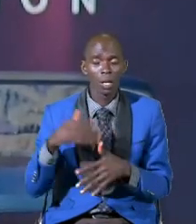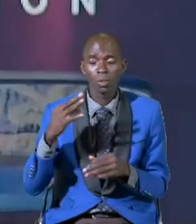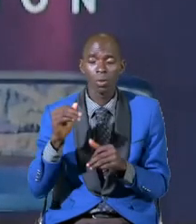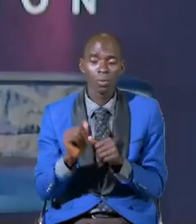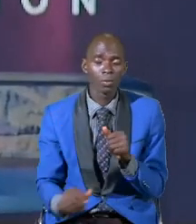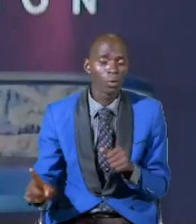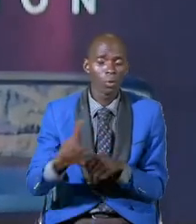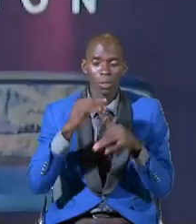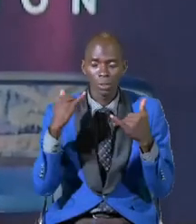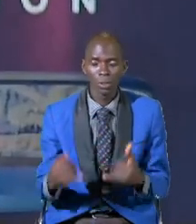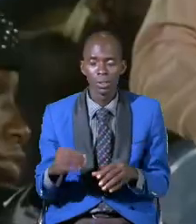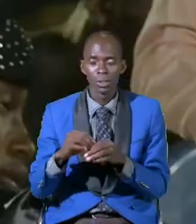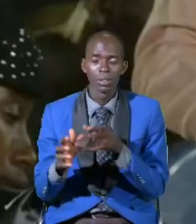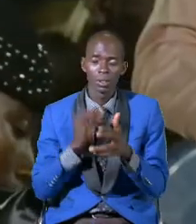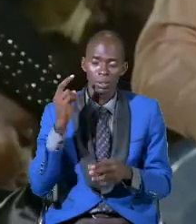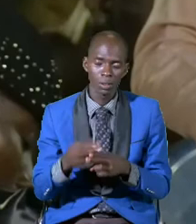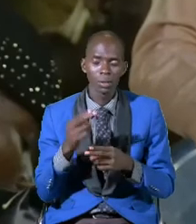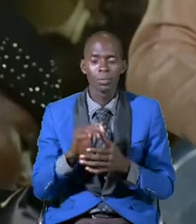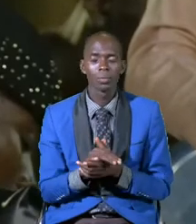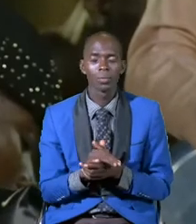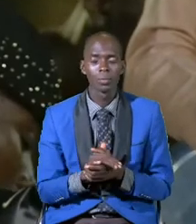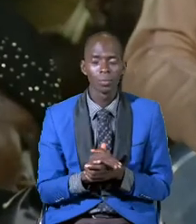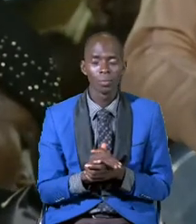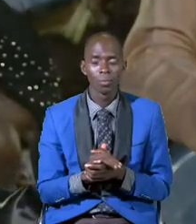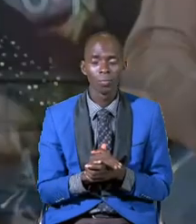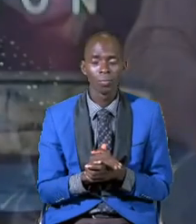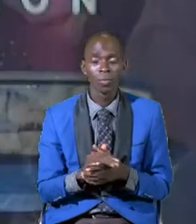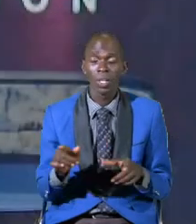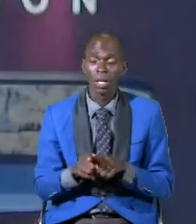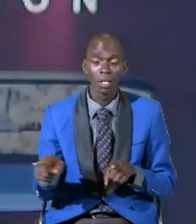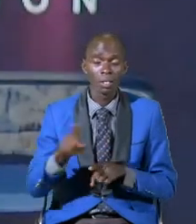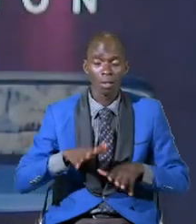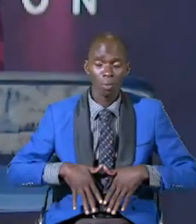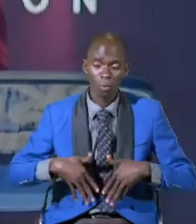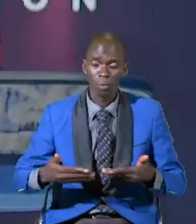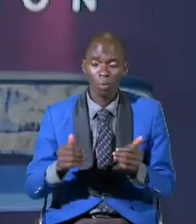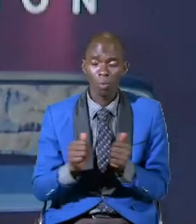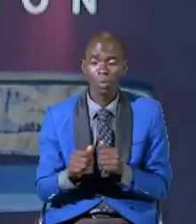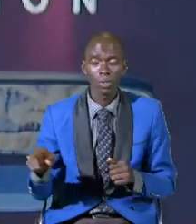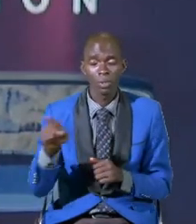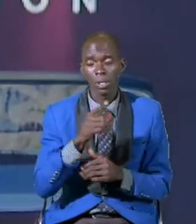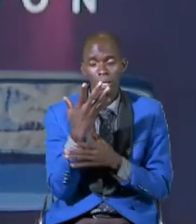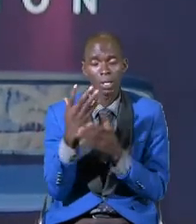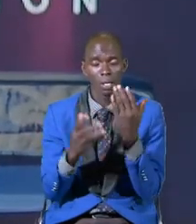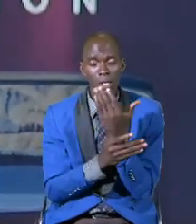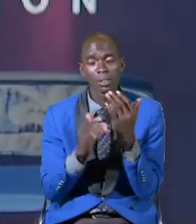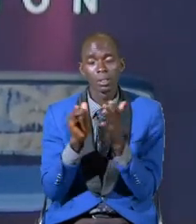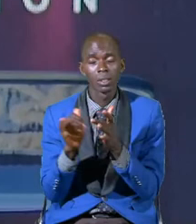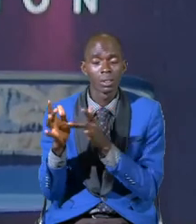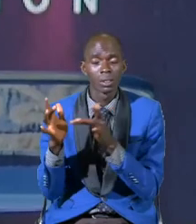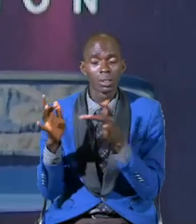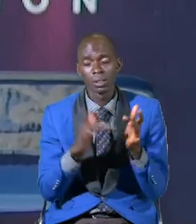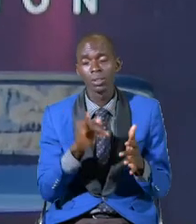now in Jesus' name. As they confess with their mouth that Christ Jesus is their